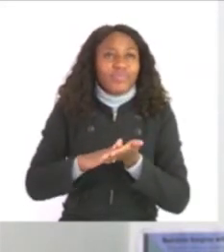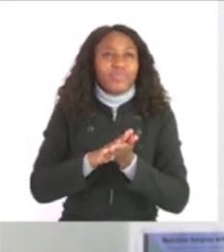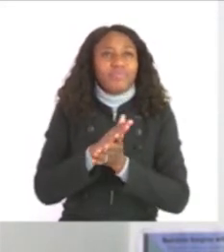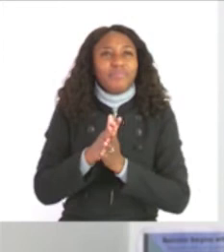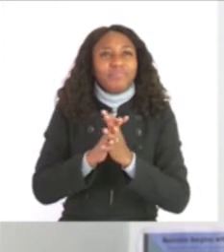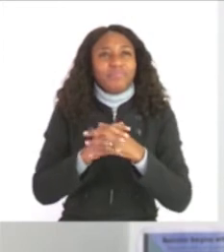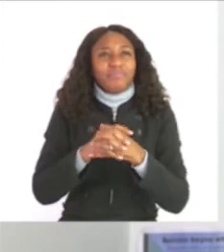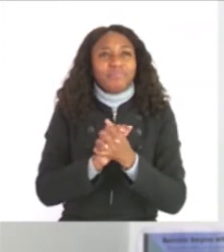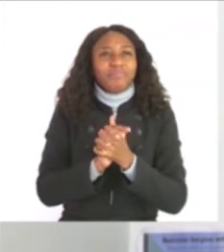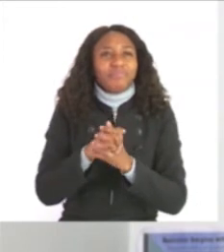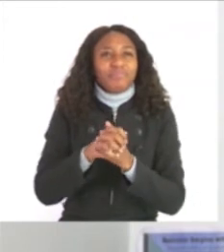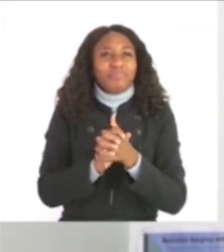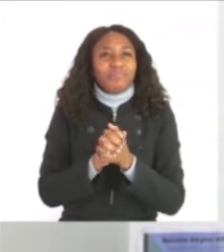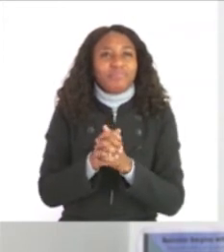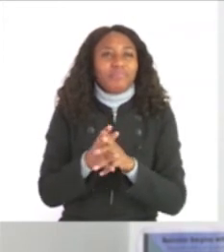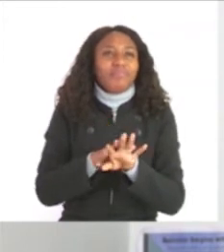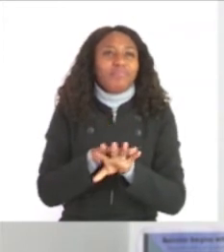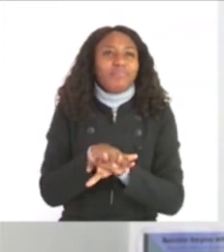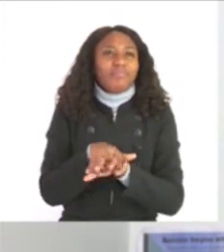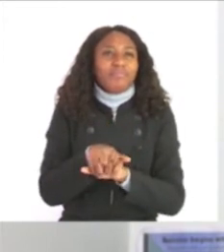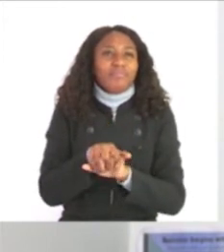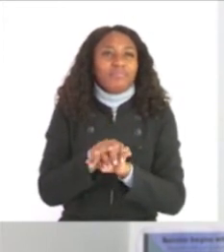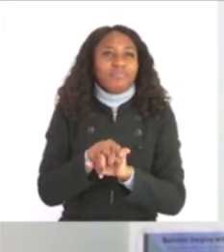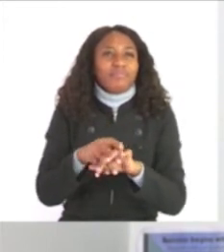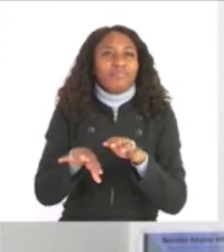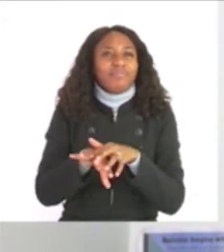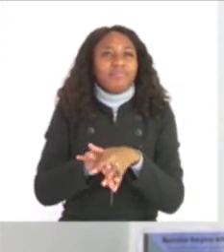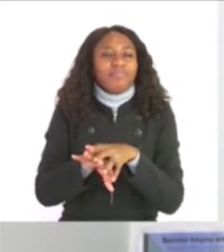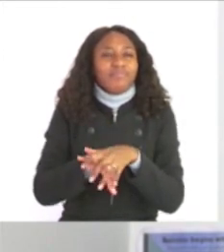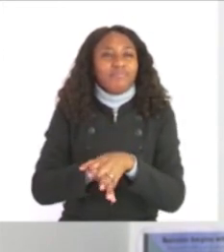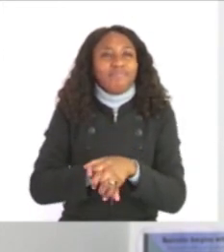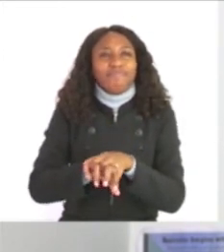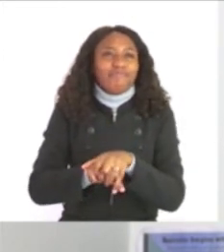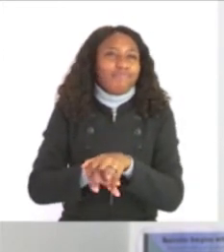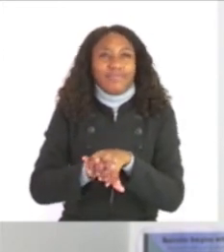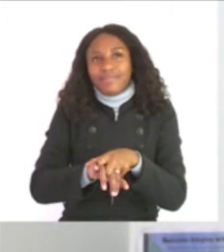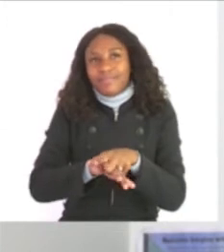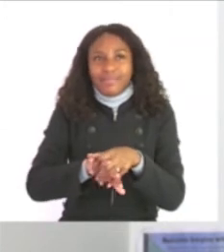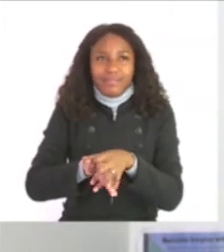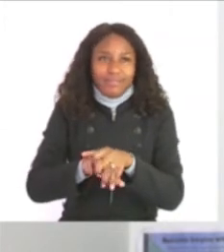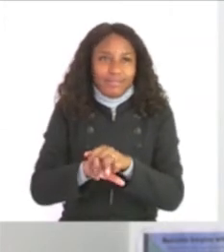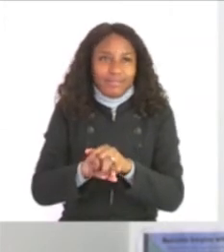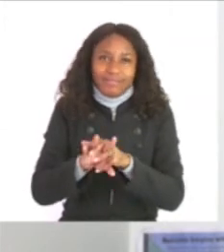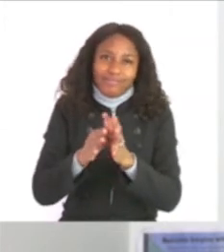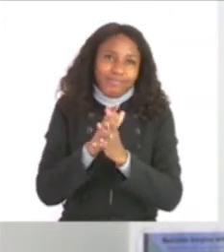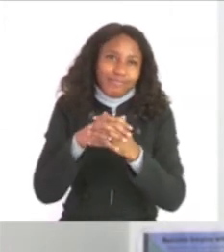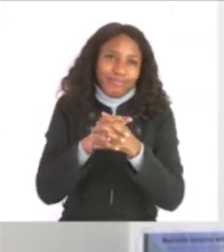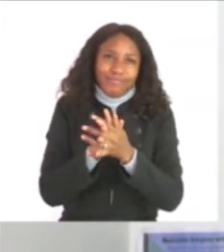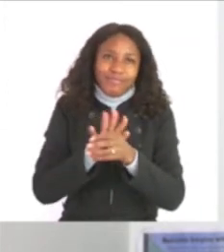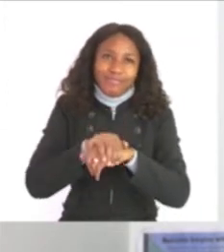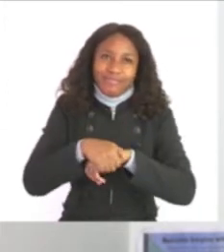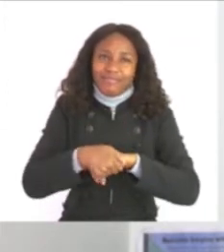We make sure that we rub our palms together between our fingers, behind our